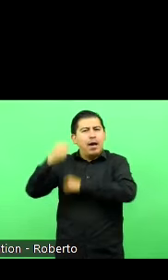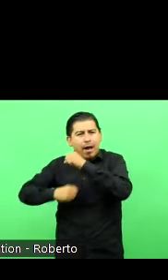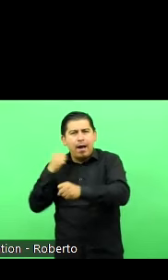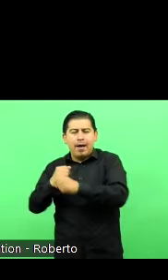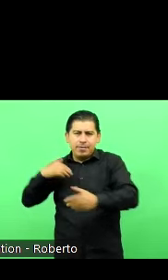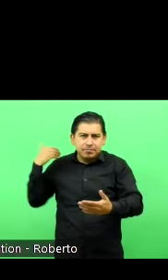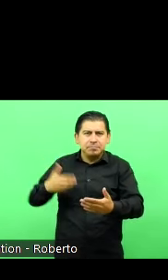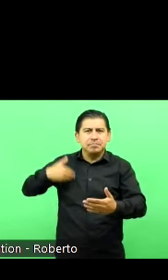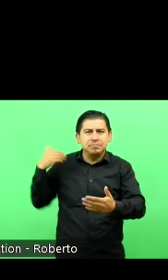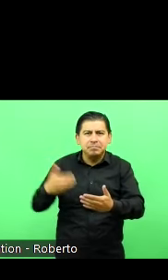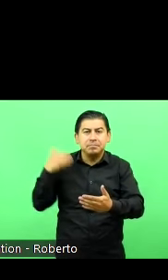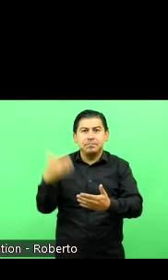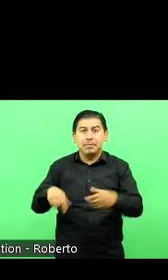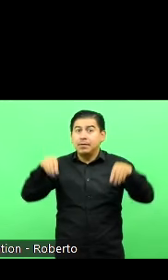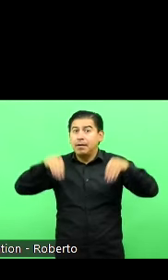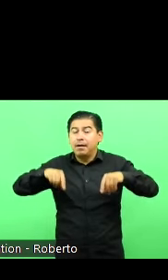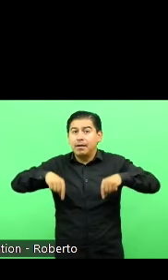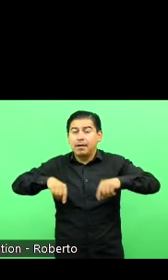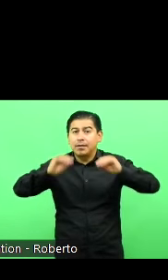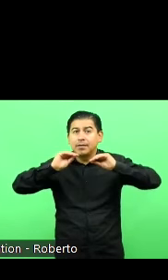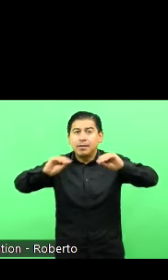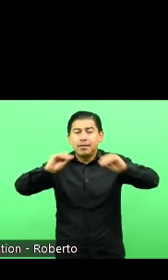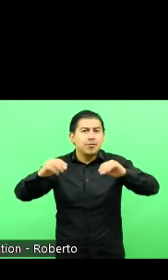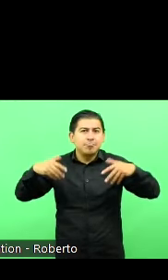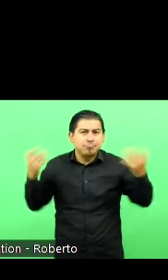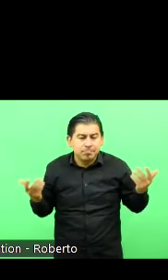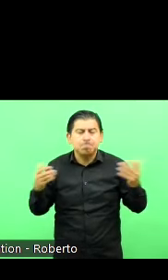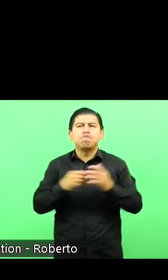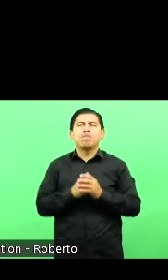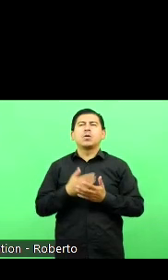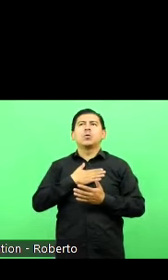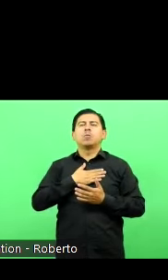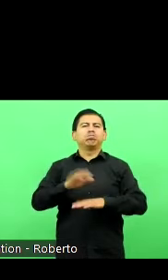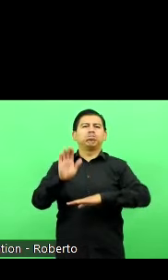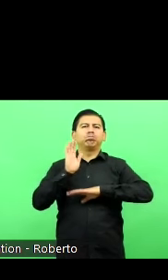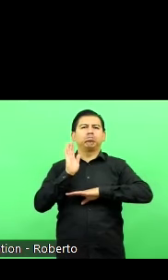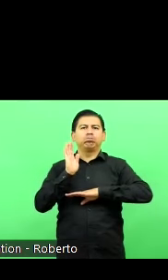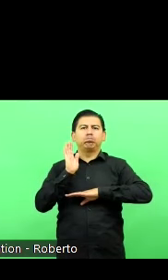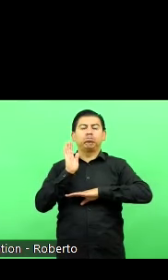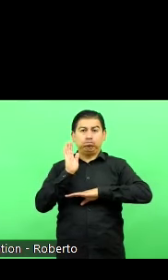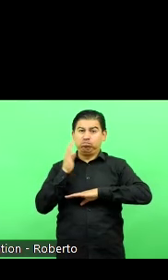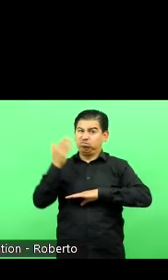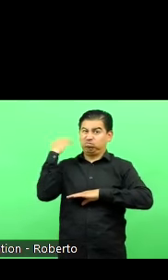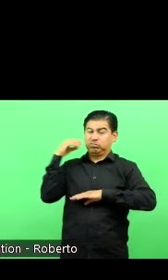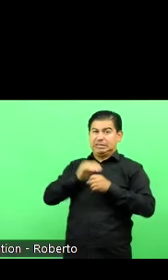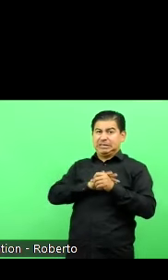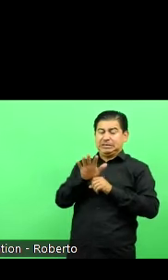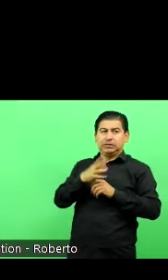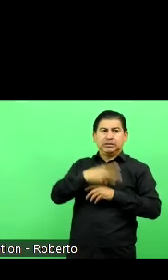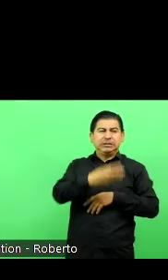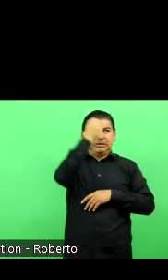to applying the lessons of the pandemic, especially around the need to